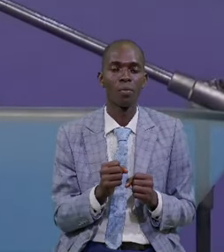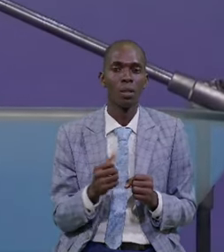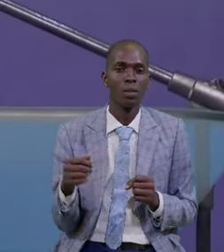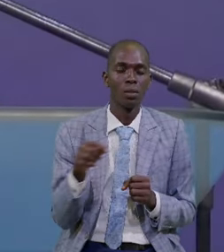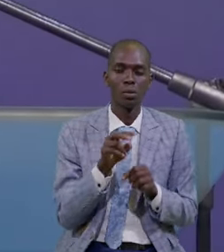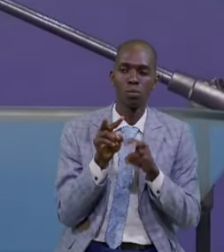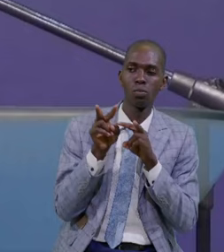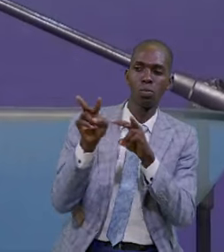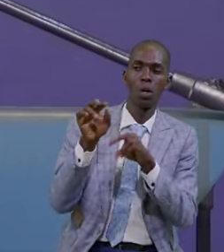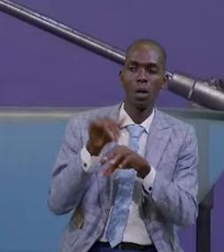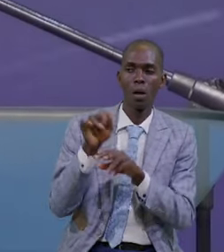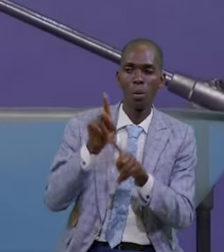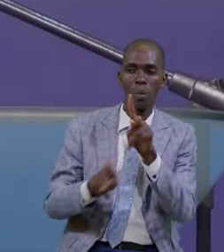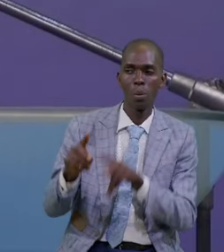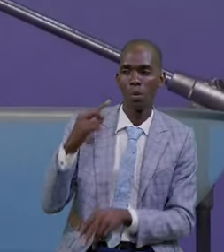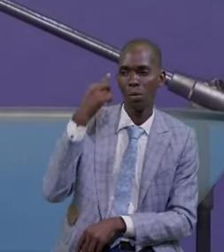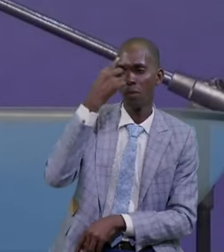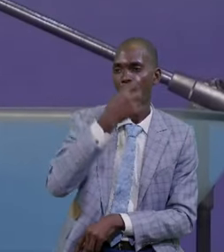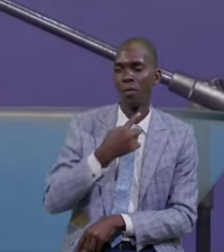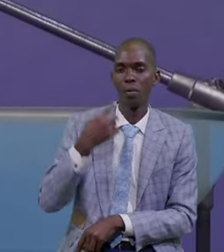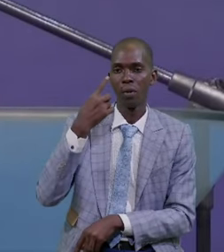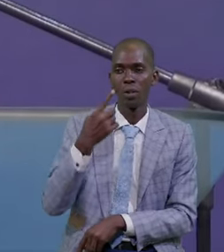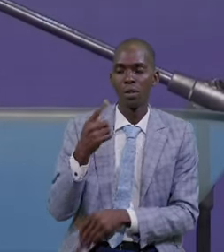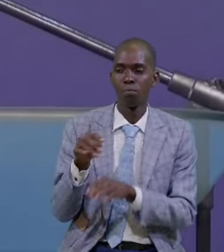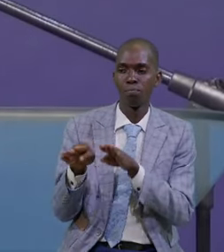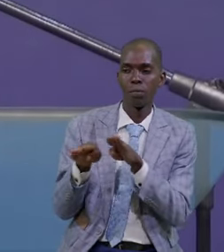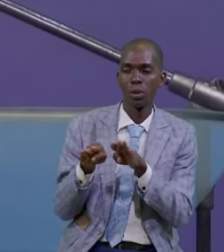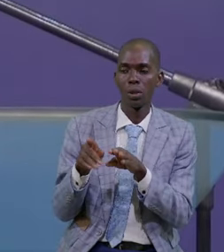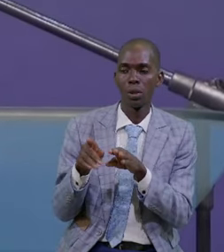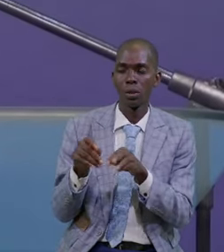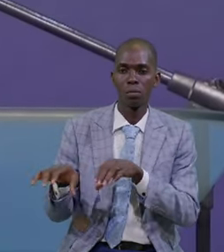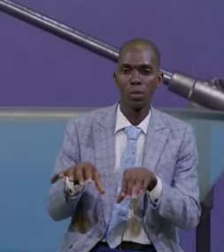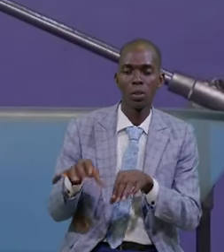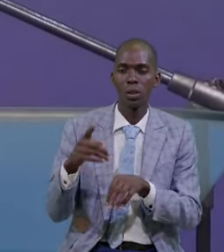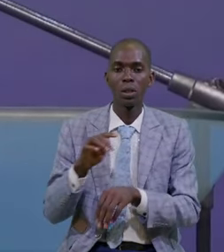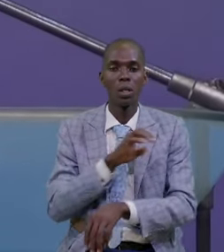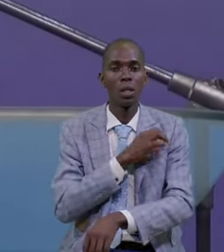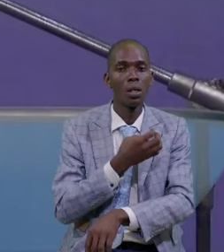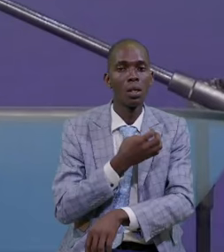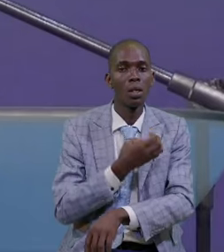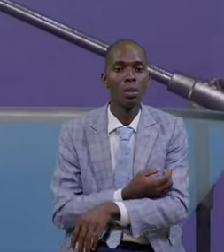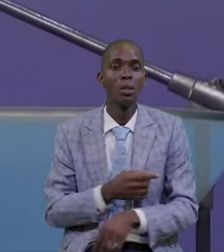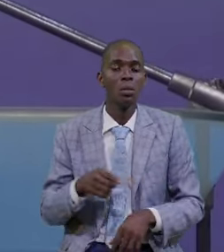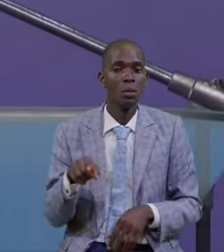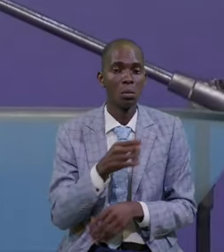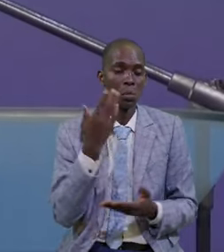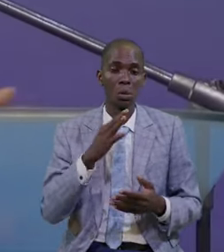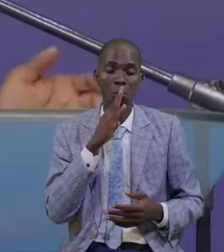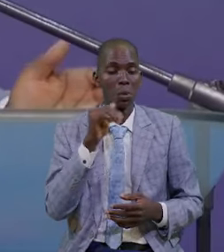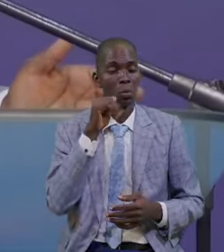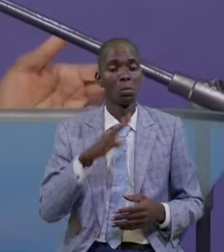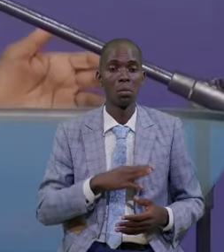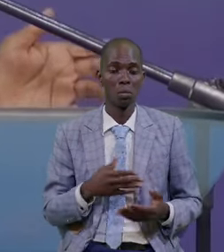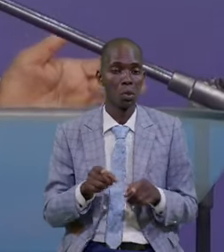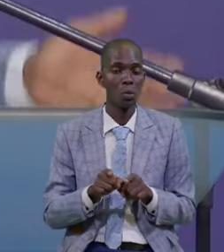faces, the action, the muscles, the energy. They might be ladies. And the